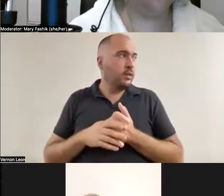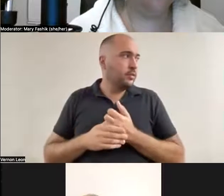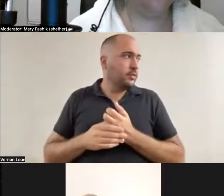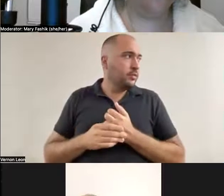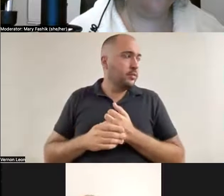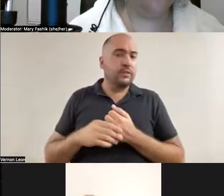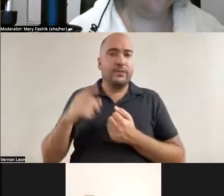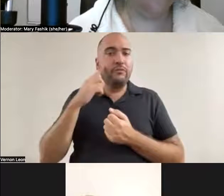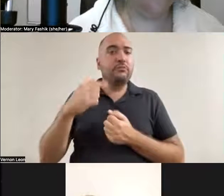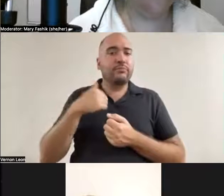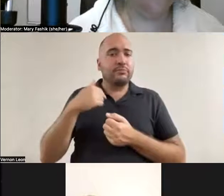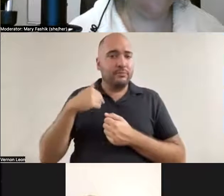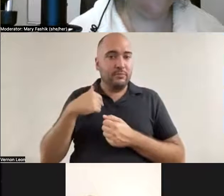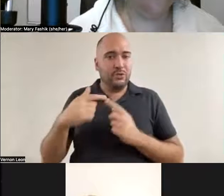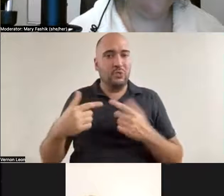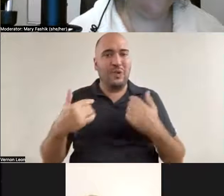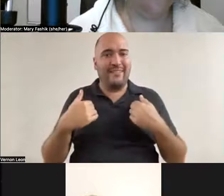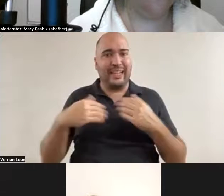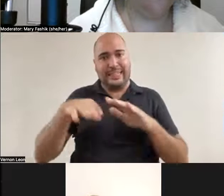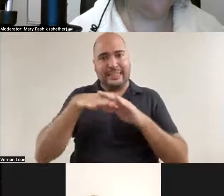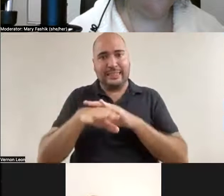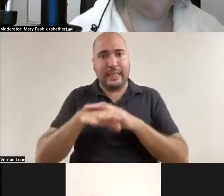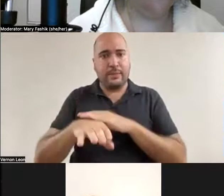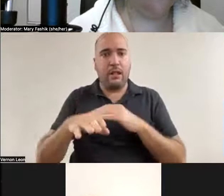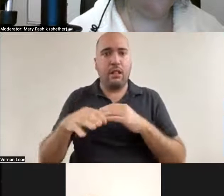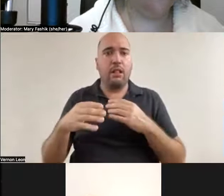So for me, to have an accessible